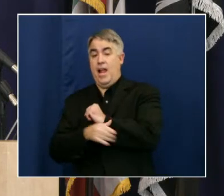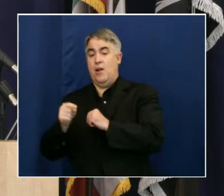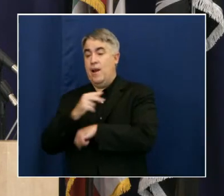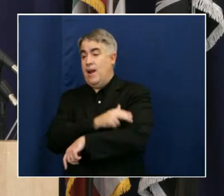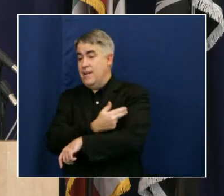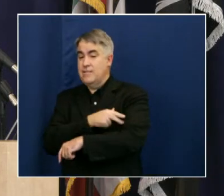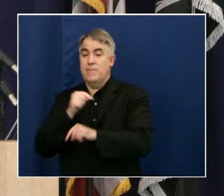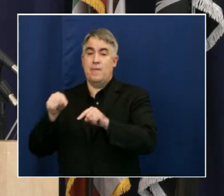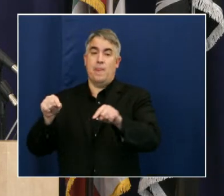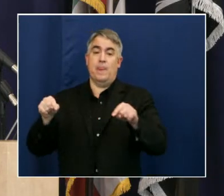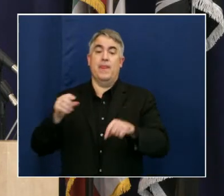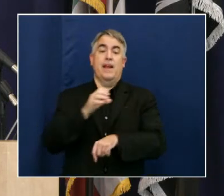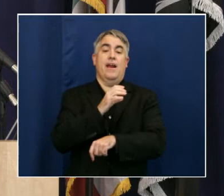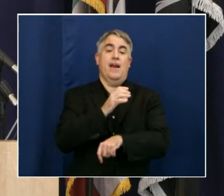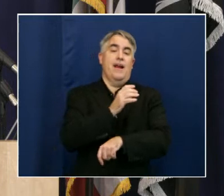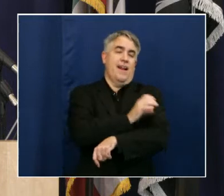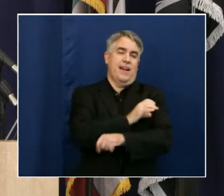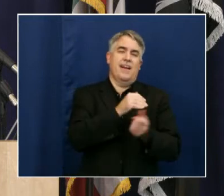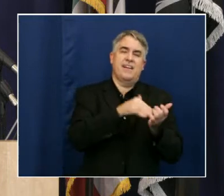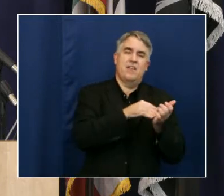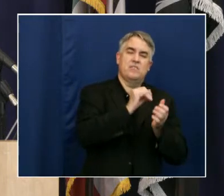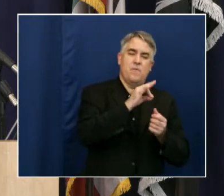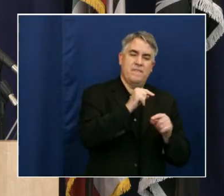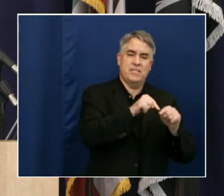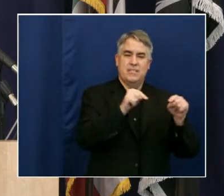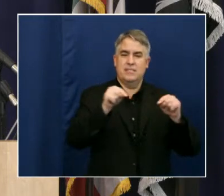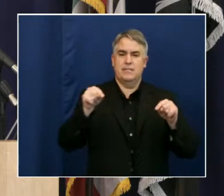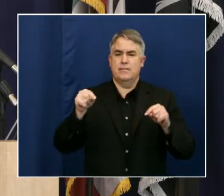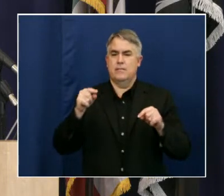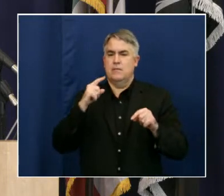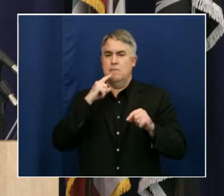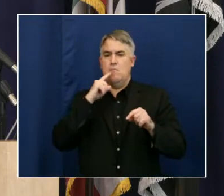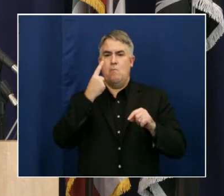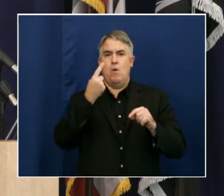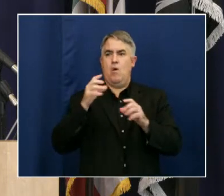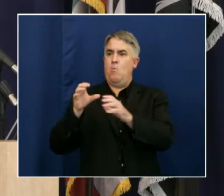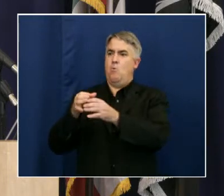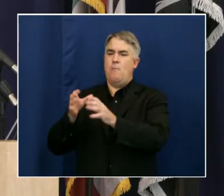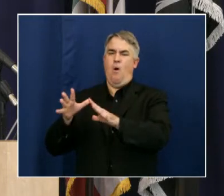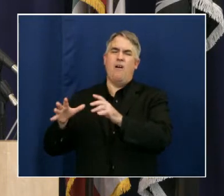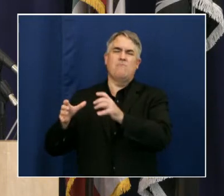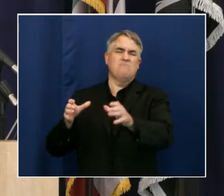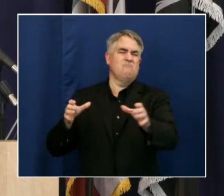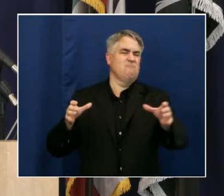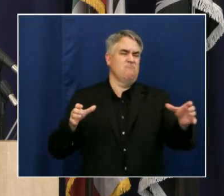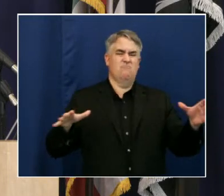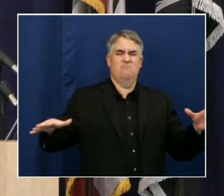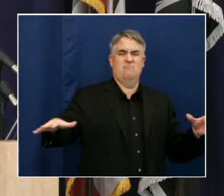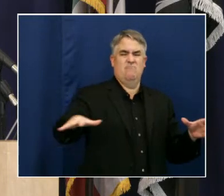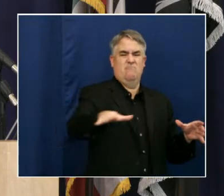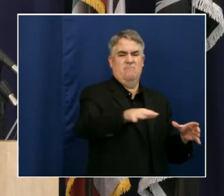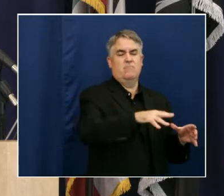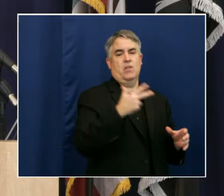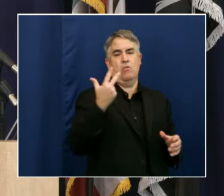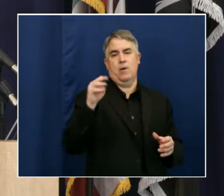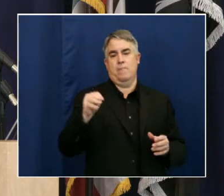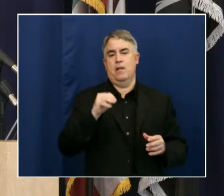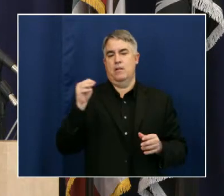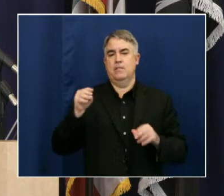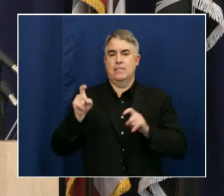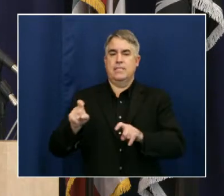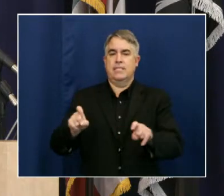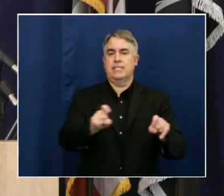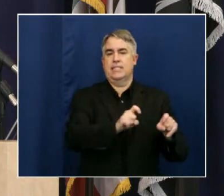all professionals, so not specific to one group. But it's important to share this because I think as we're thinking about